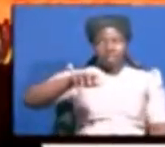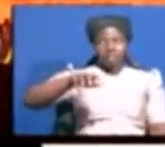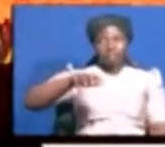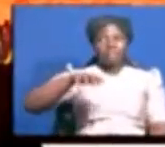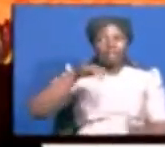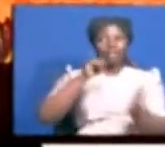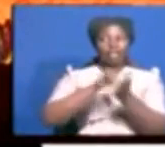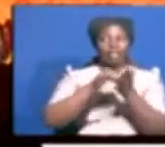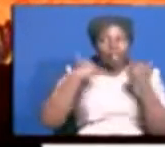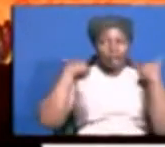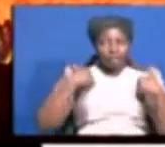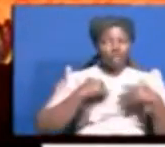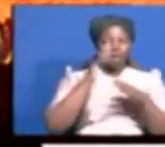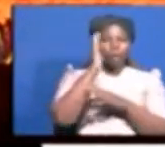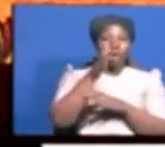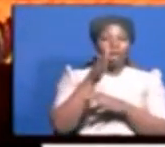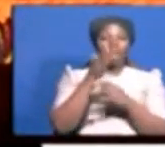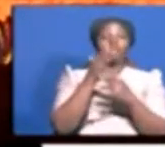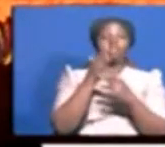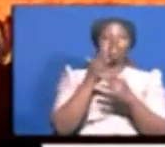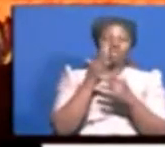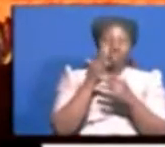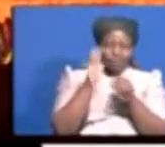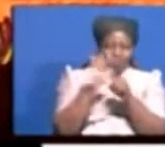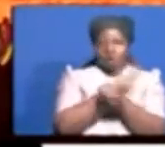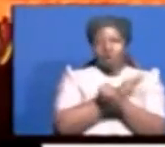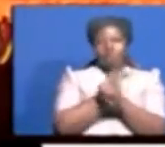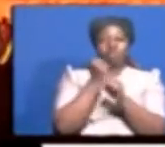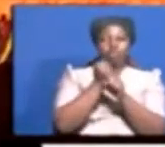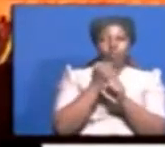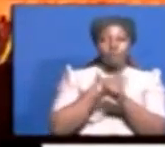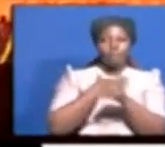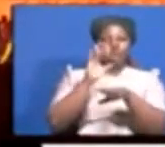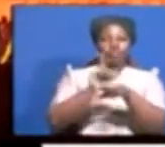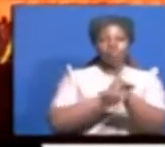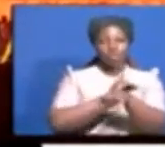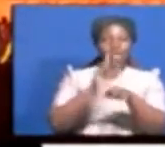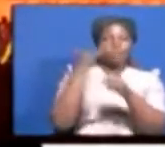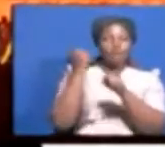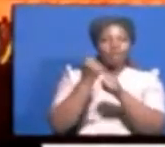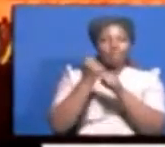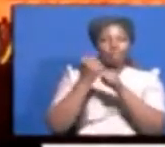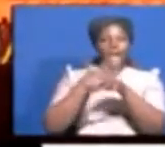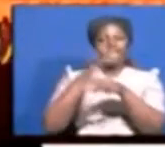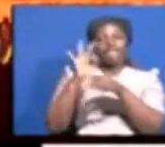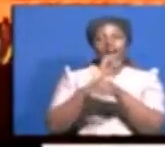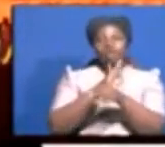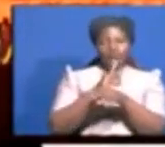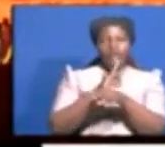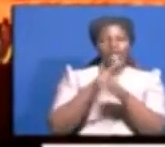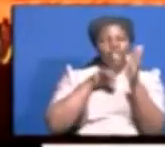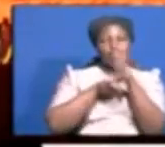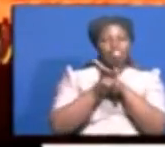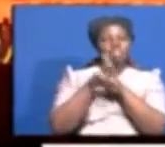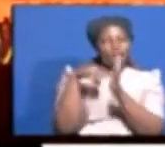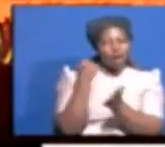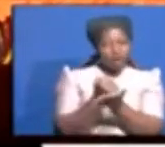shall diligently discharge my duties and perform my functions in the said